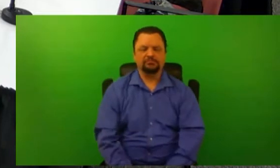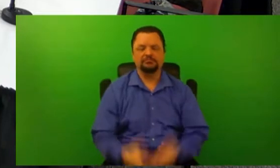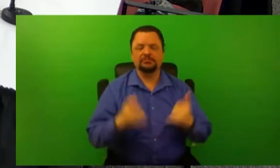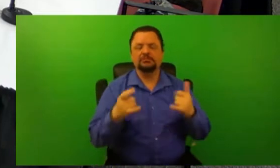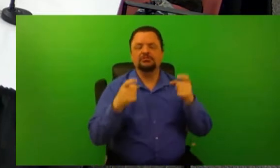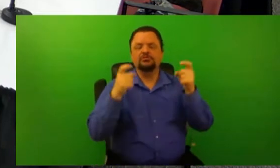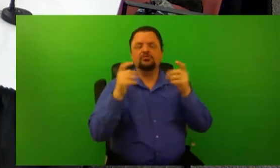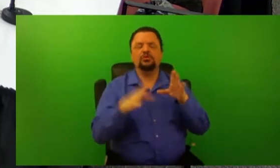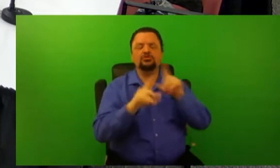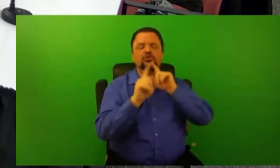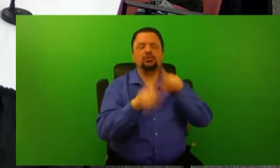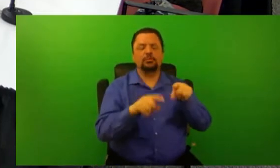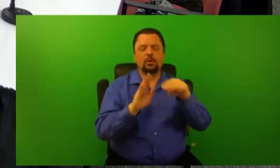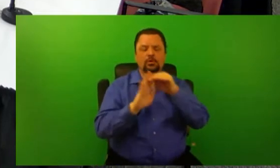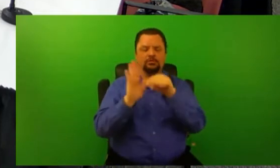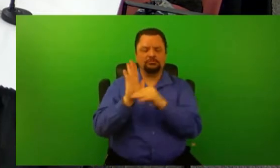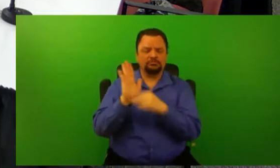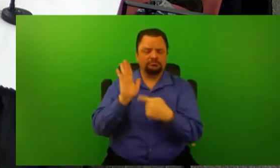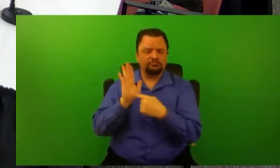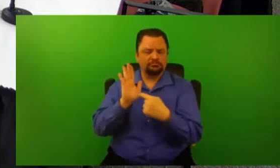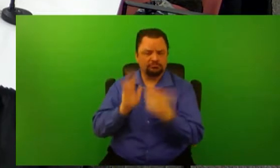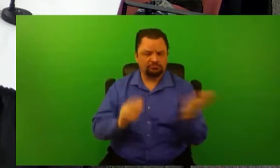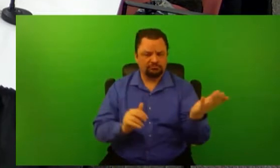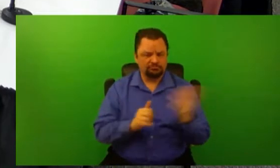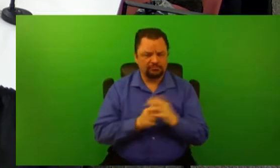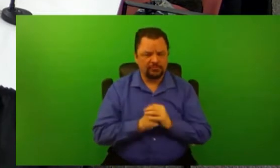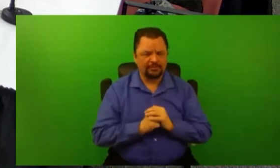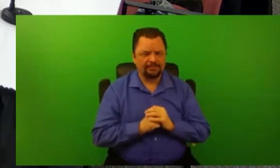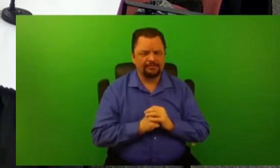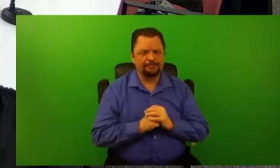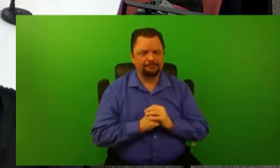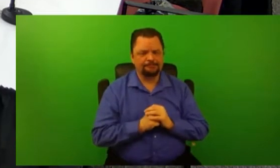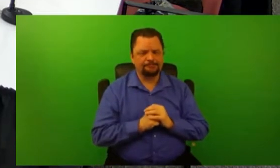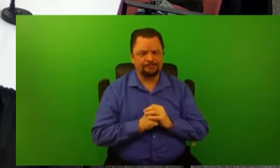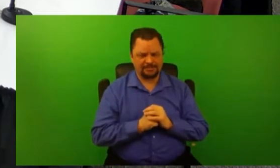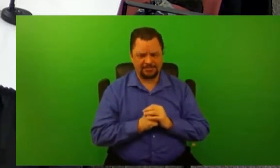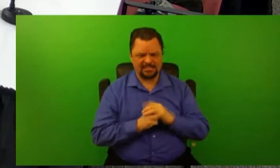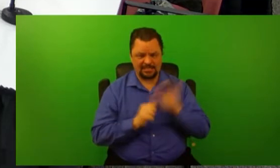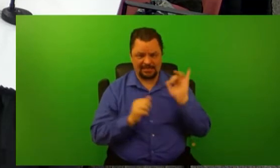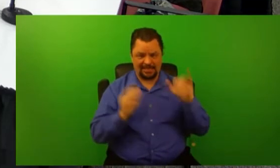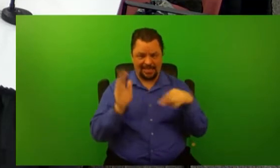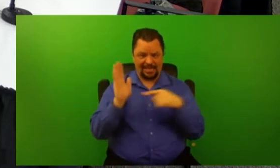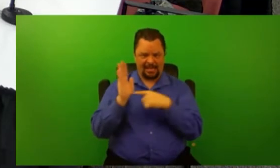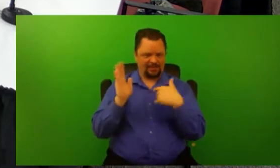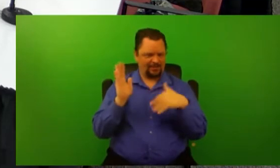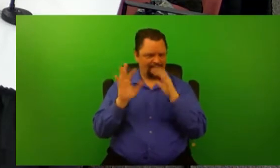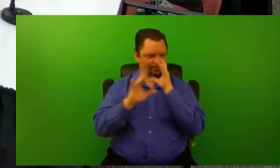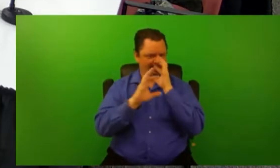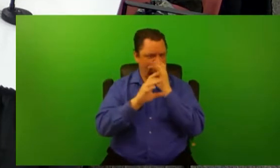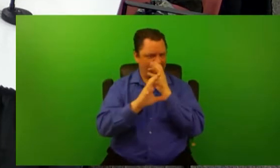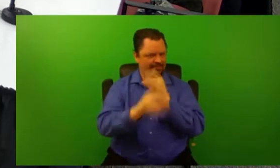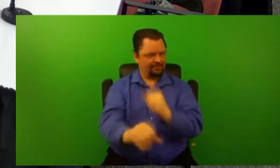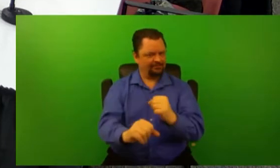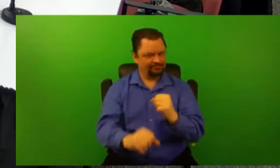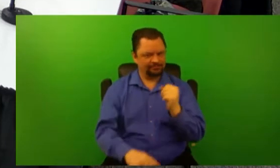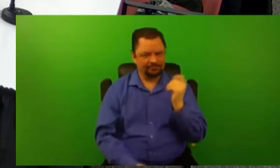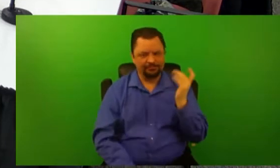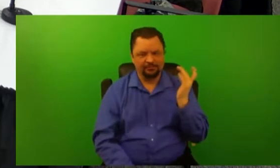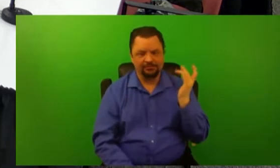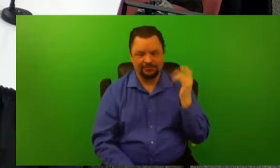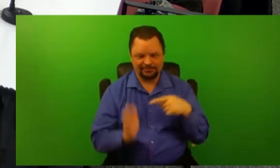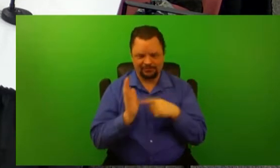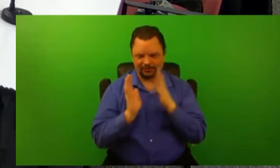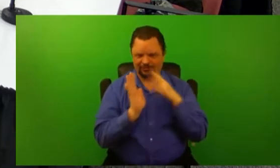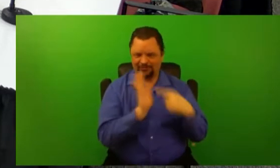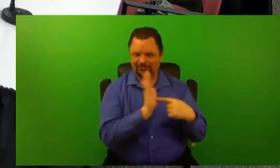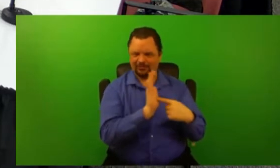director's report, which should be very fascinating and show some significant